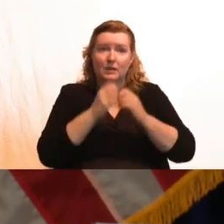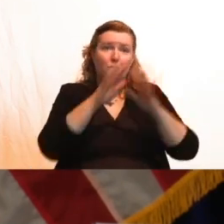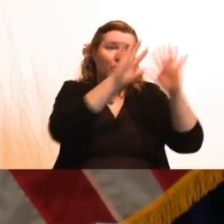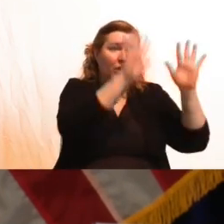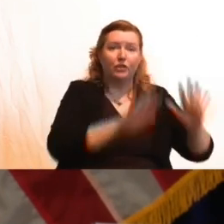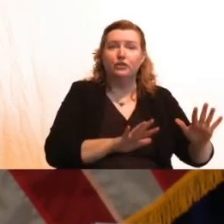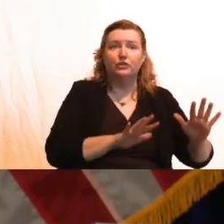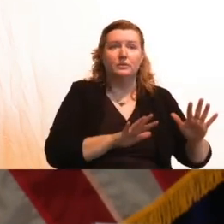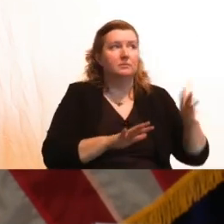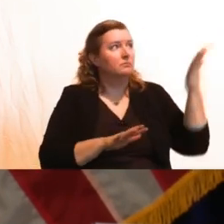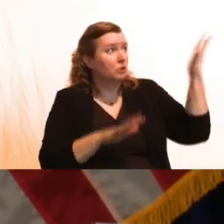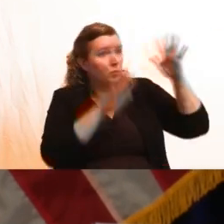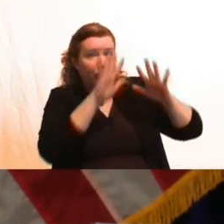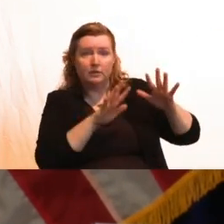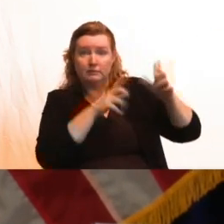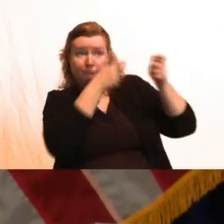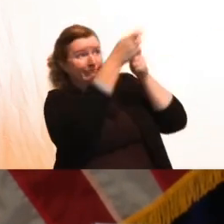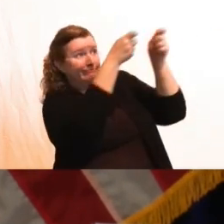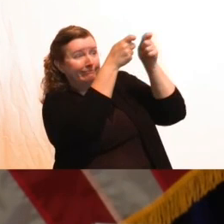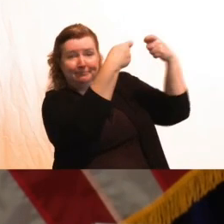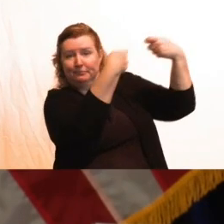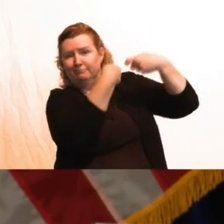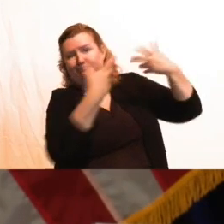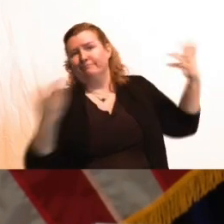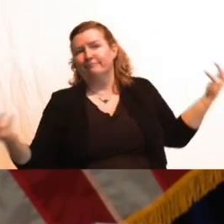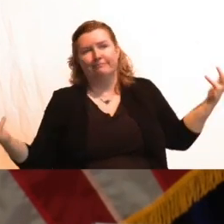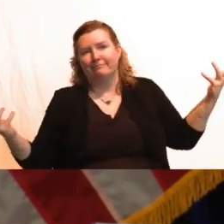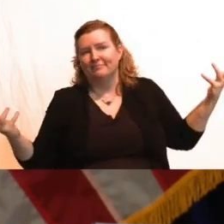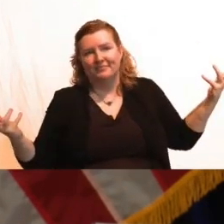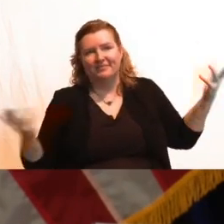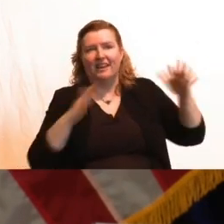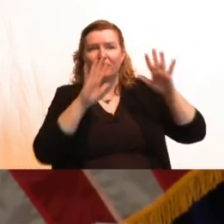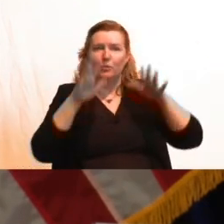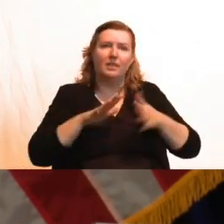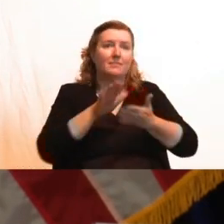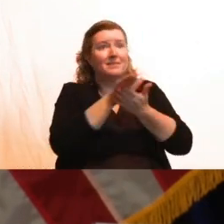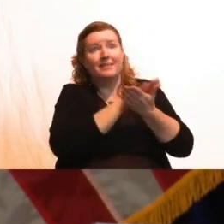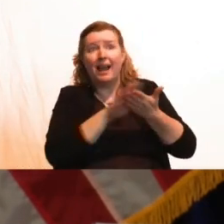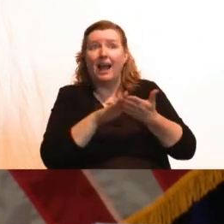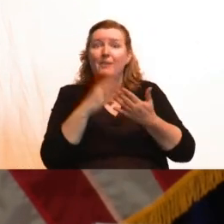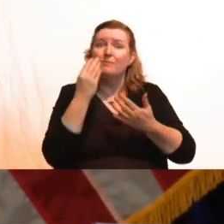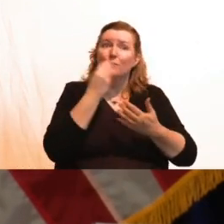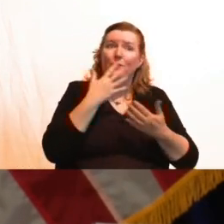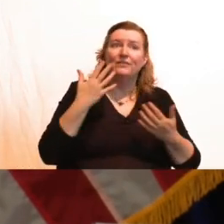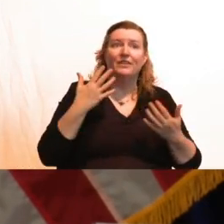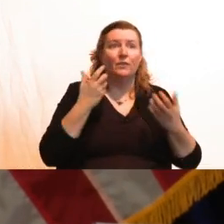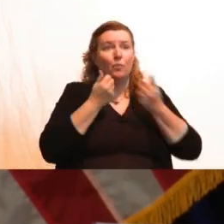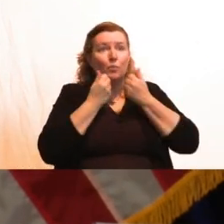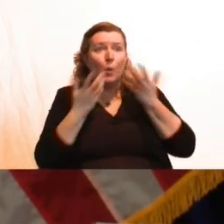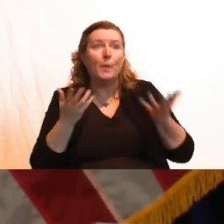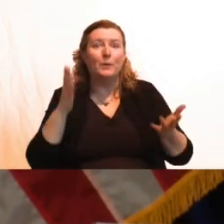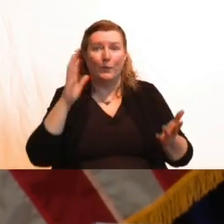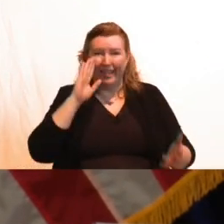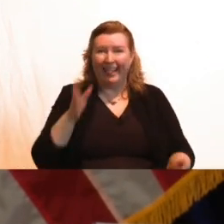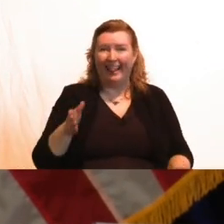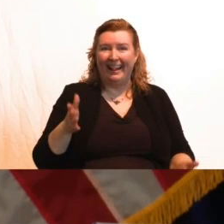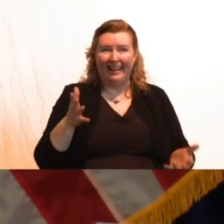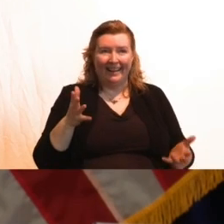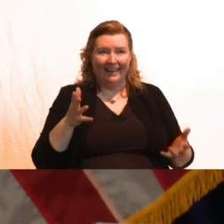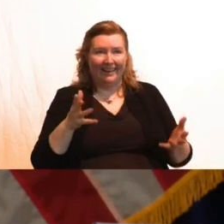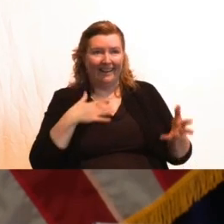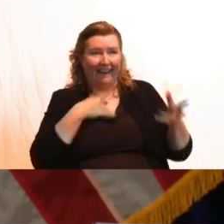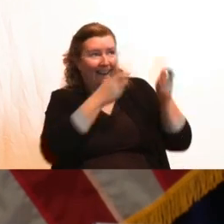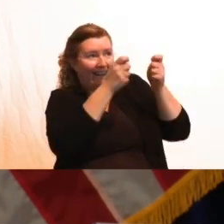whole lot warmer. To me, at least, it seems like we've had a very long, cold, dark winter, and believe me, I'm looking forward to some warm